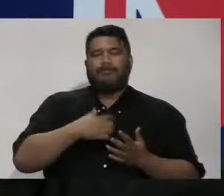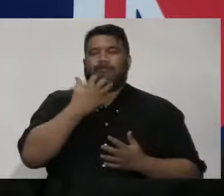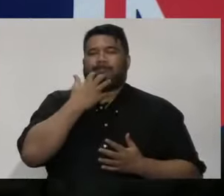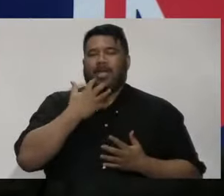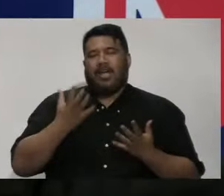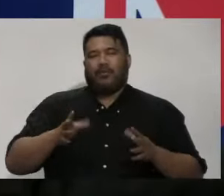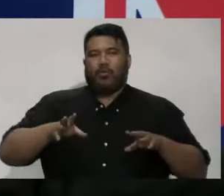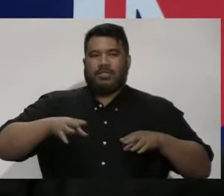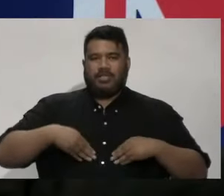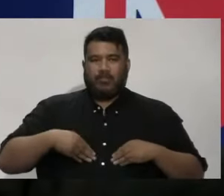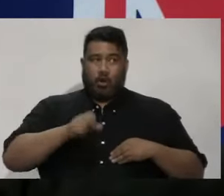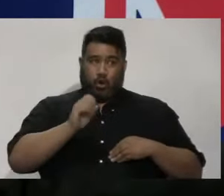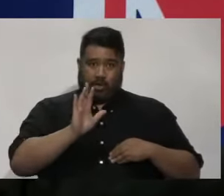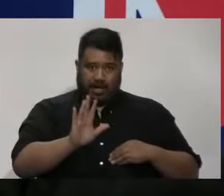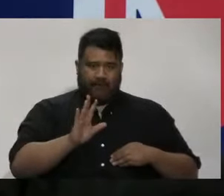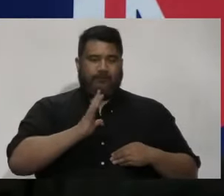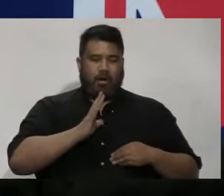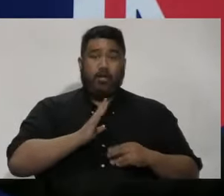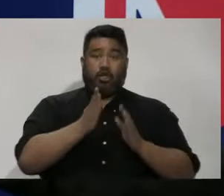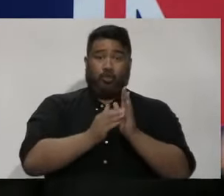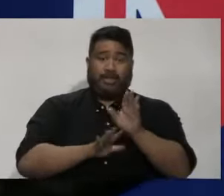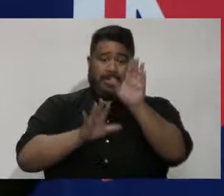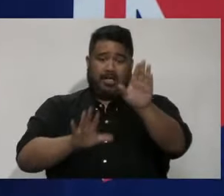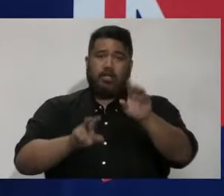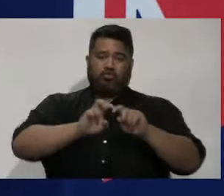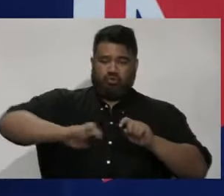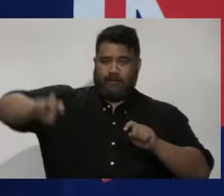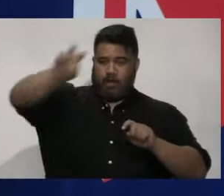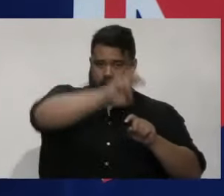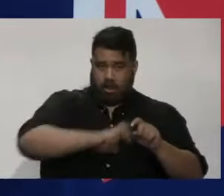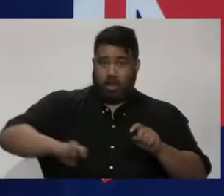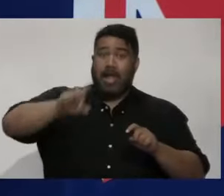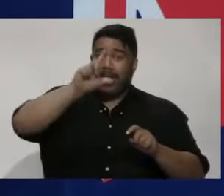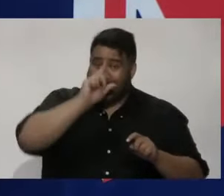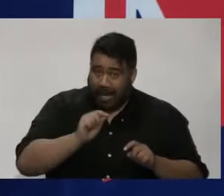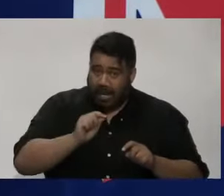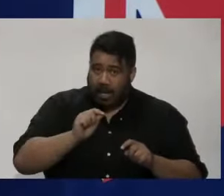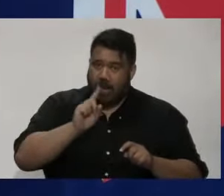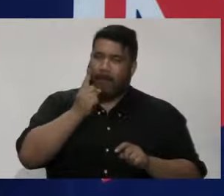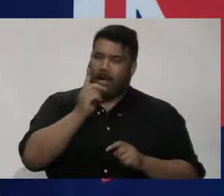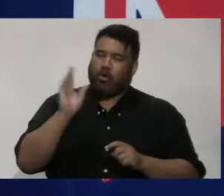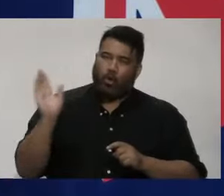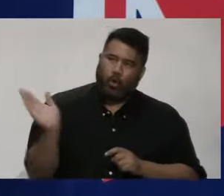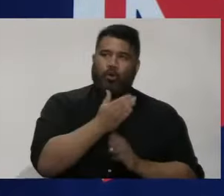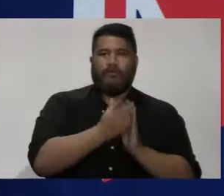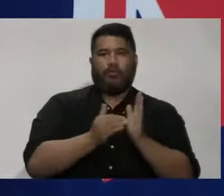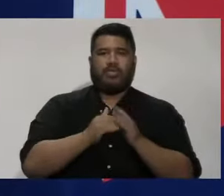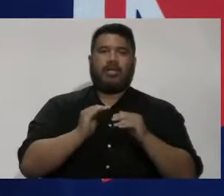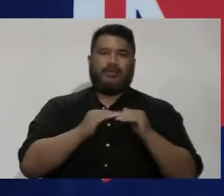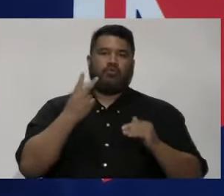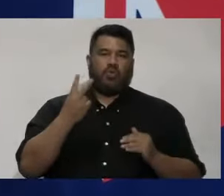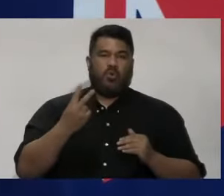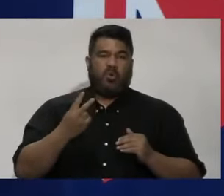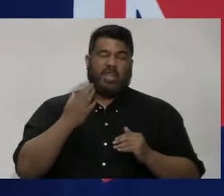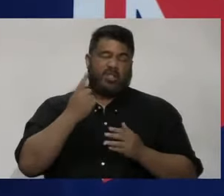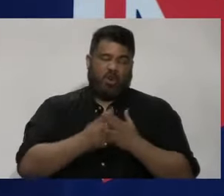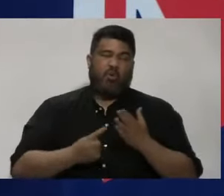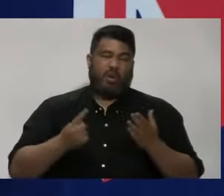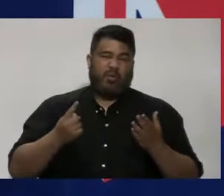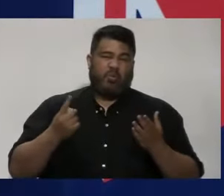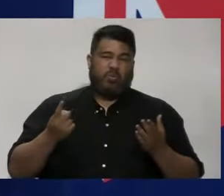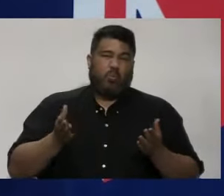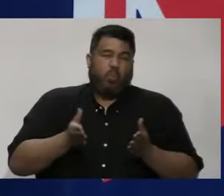is that we keep inter-regional travel, but we all stay at level 2, and that is the trade-off. A bit of vigilantism. We saw a bit